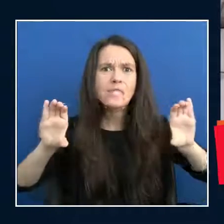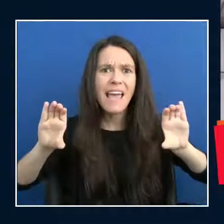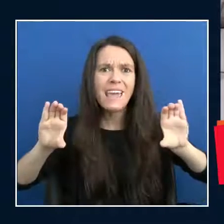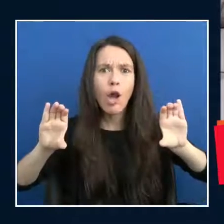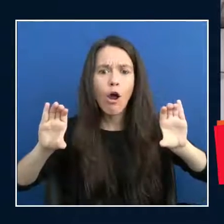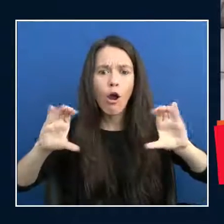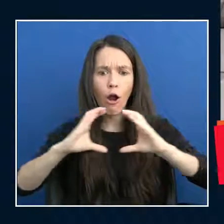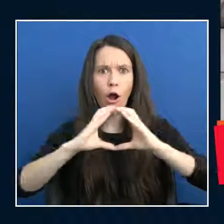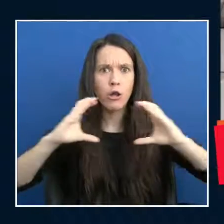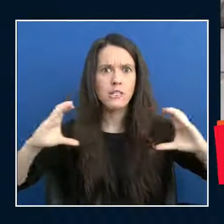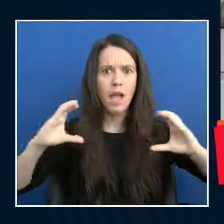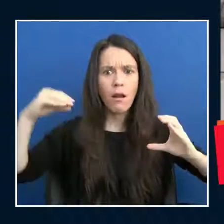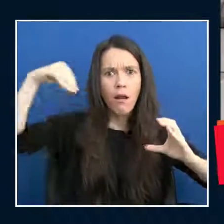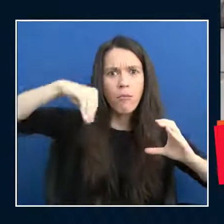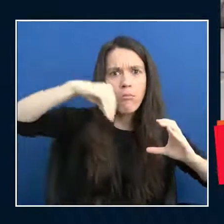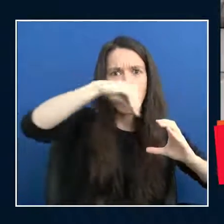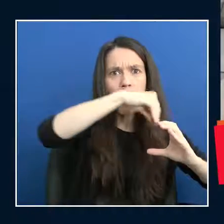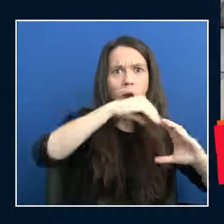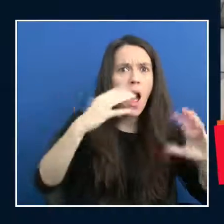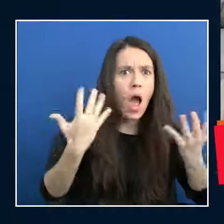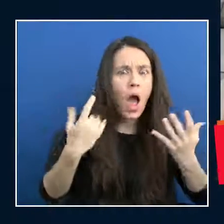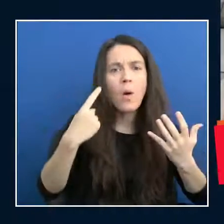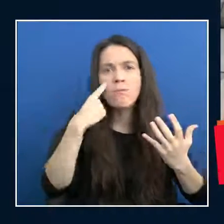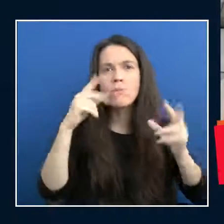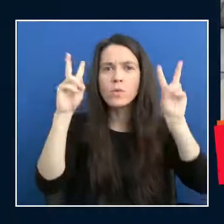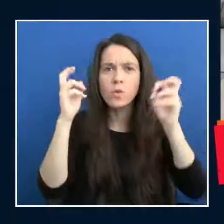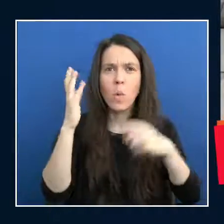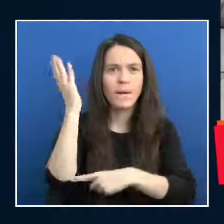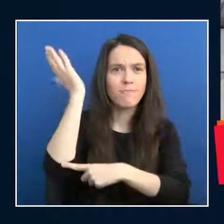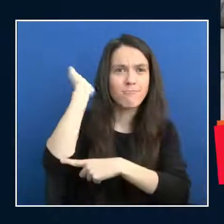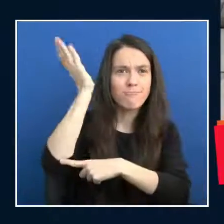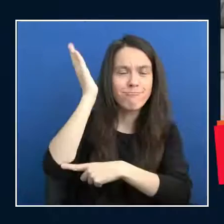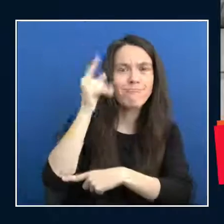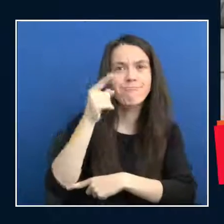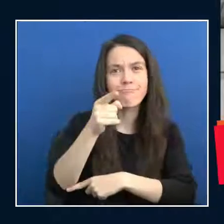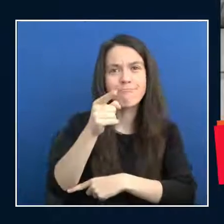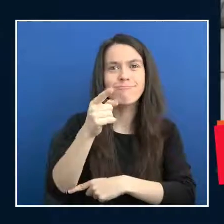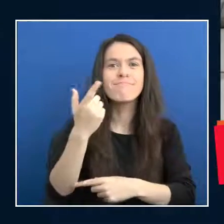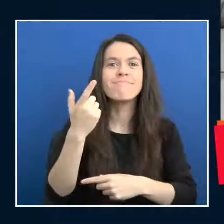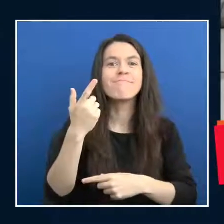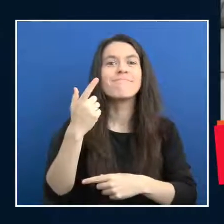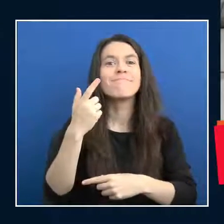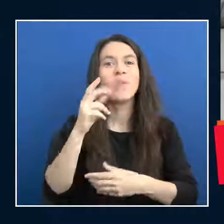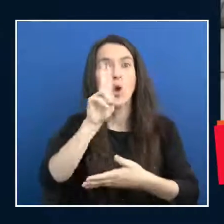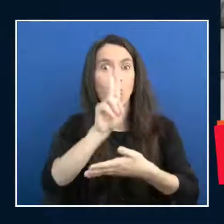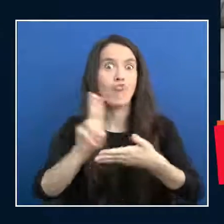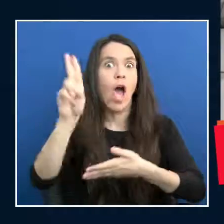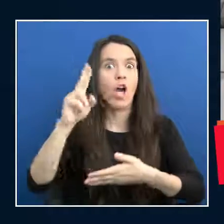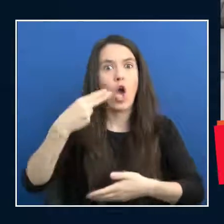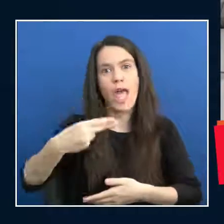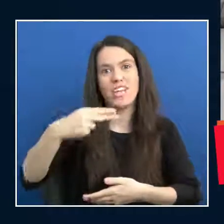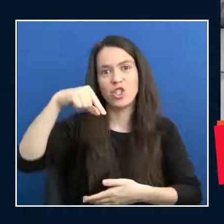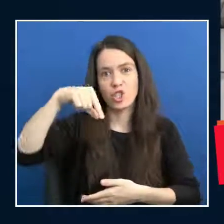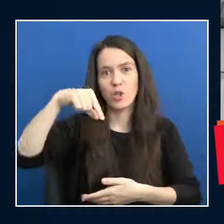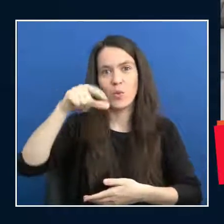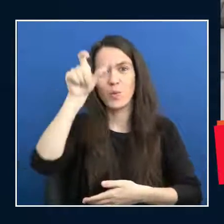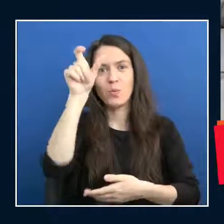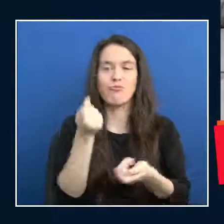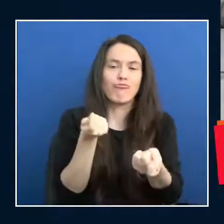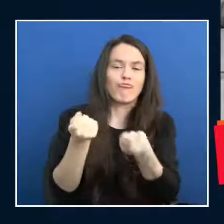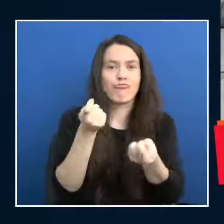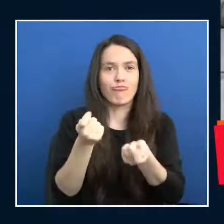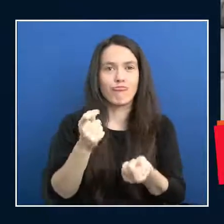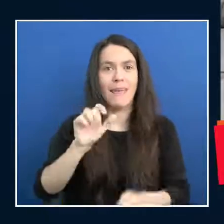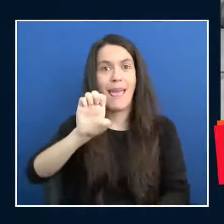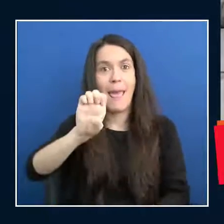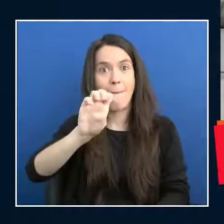now it's my time to introduce Emma Burstow, Cloud Developer Advocate at Umbraco HQ, who will be the host again for this final episode. Welcome,